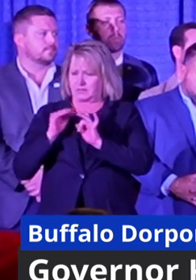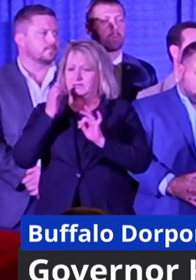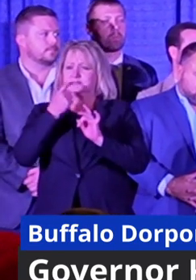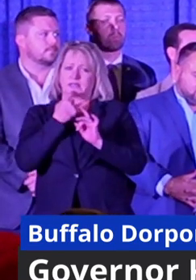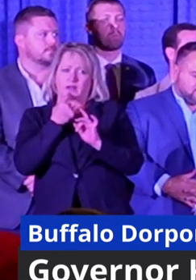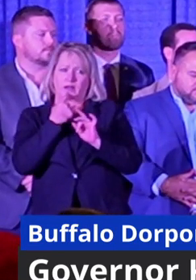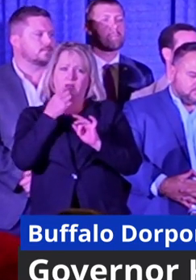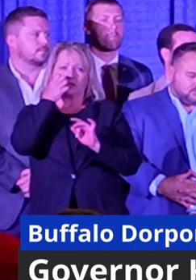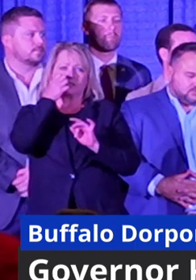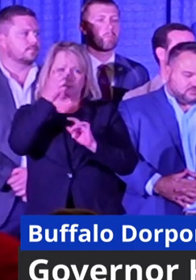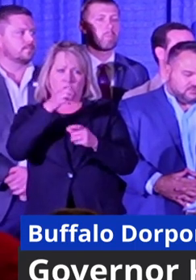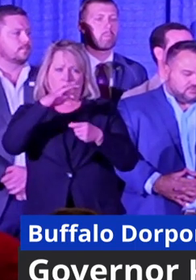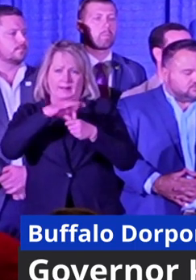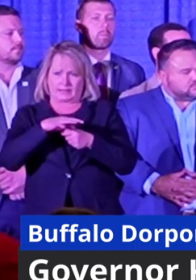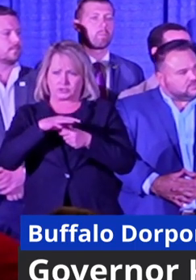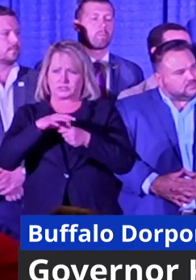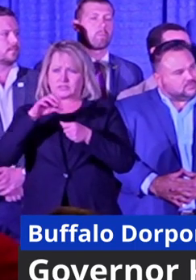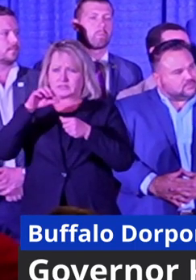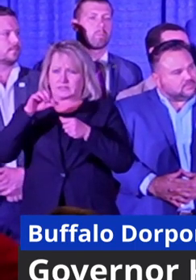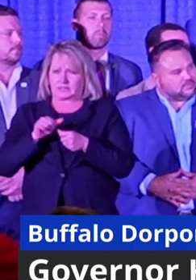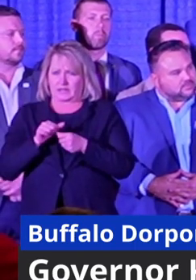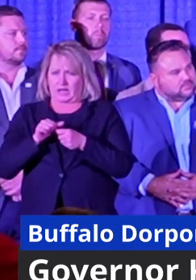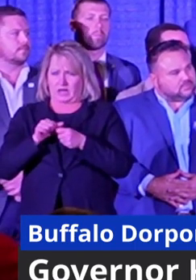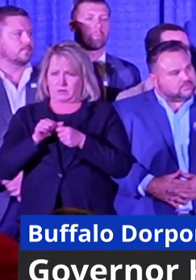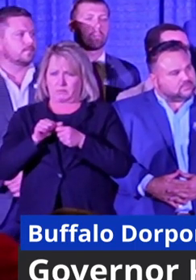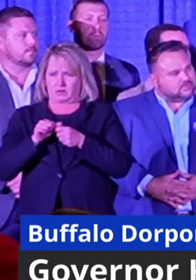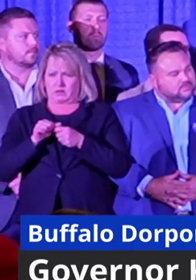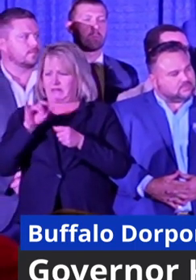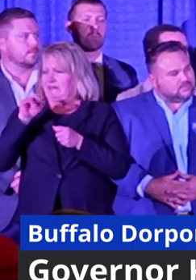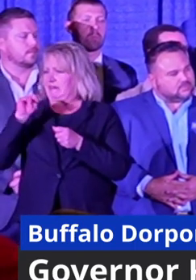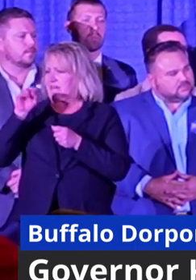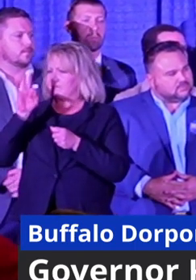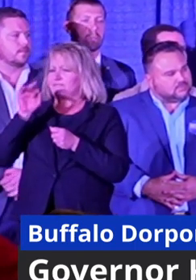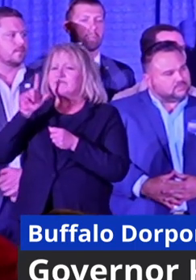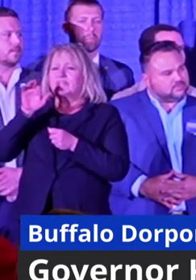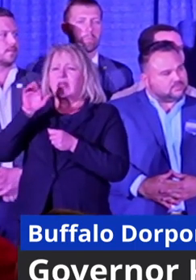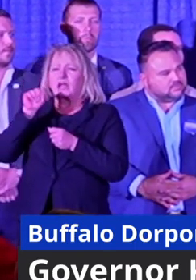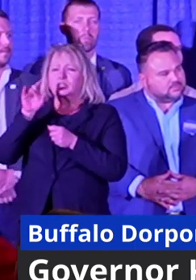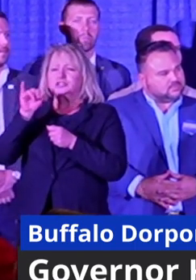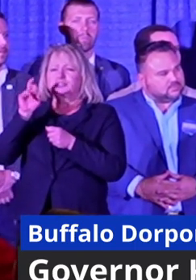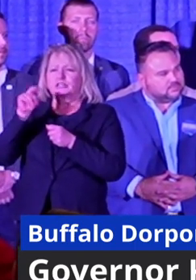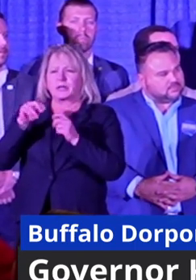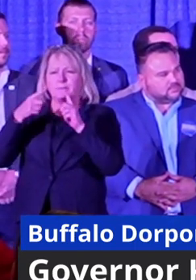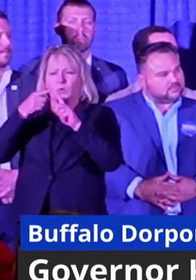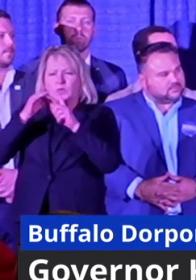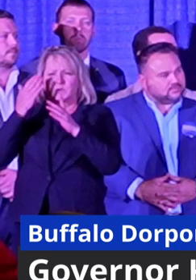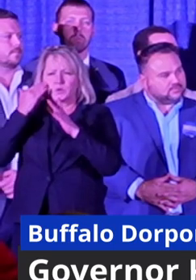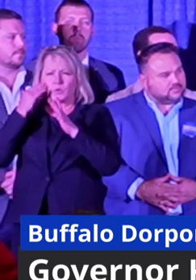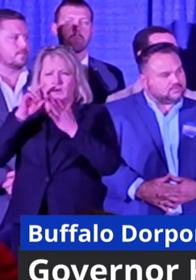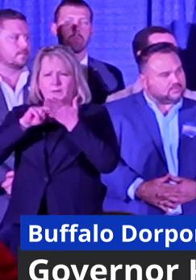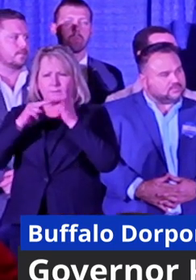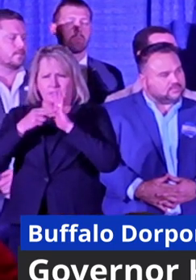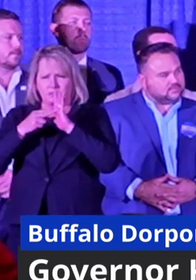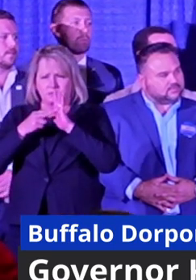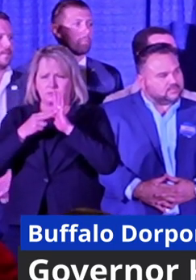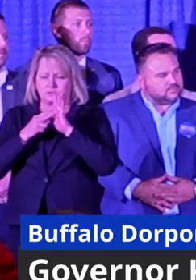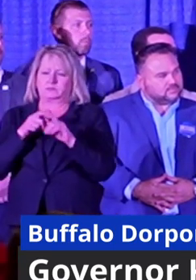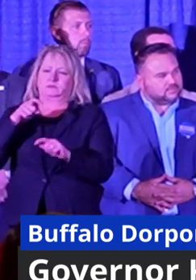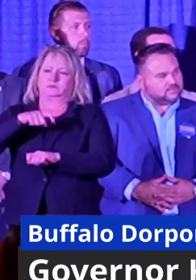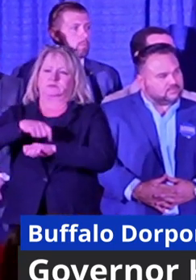tomorrow's election can be an inflection point, which, if you know what inflection point means, it means a kind of